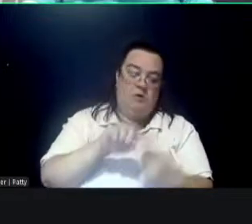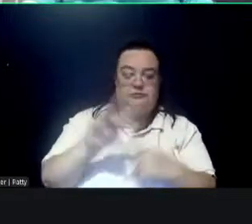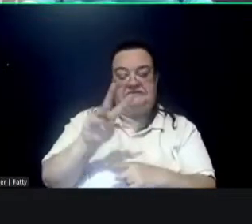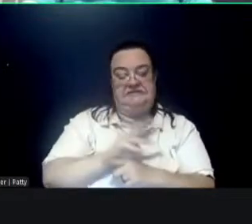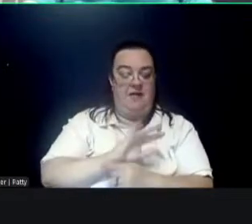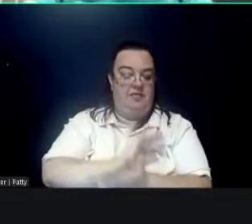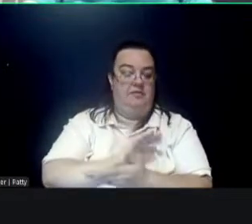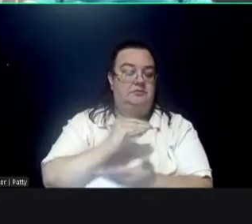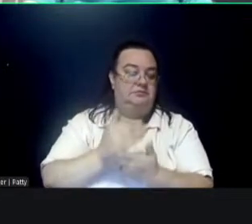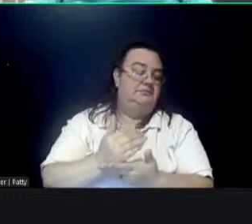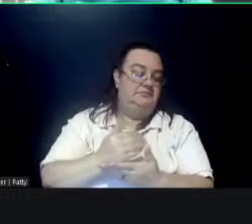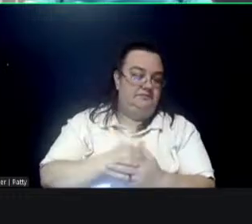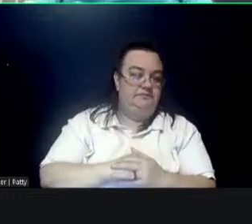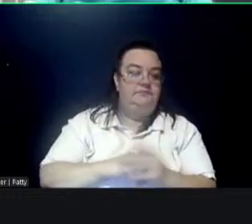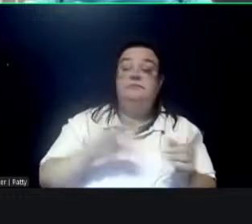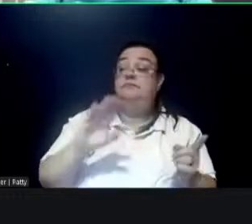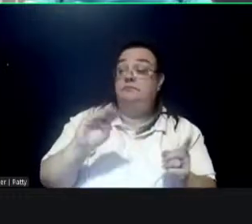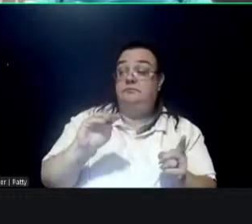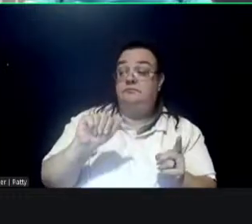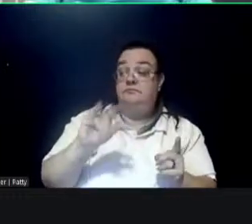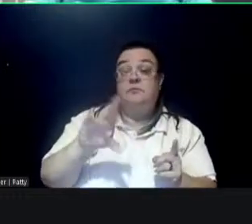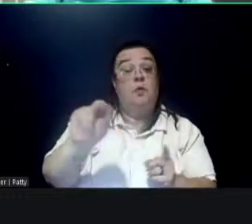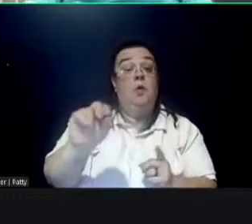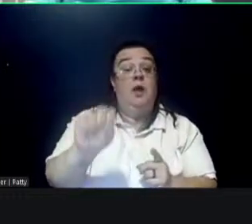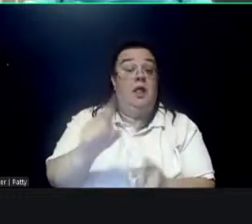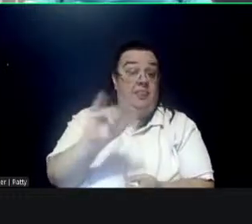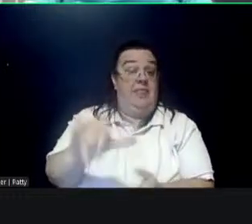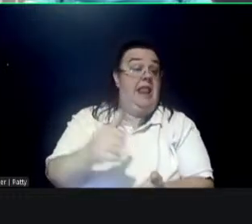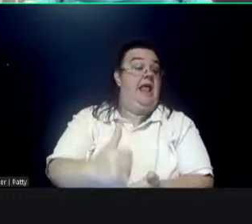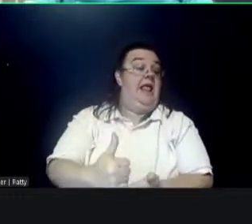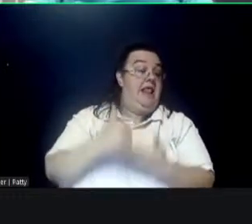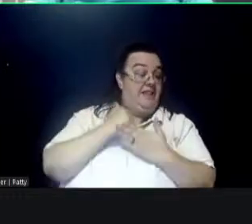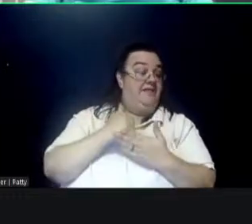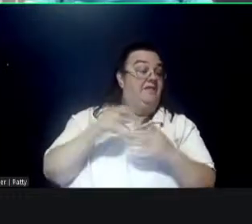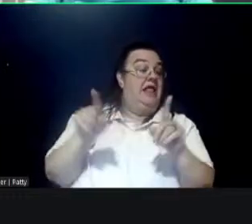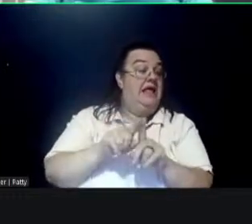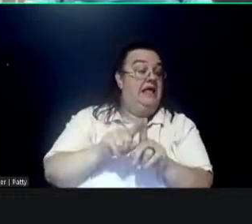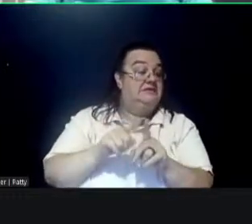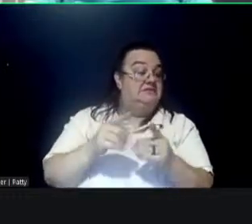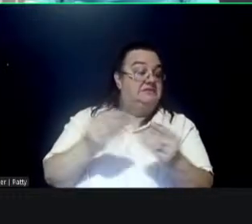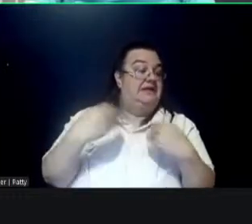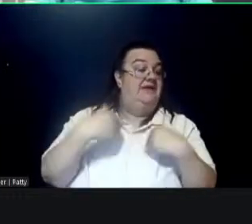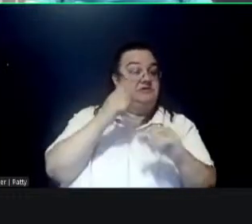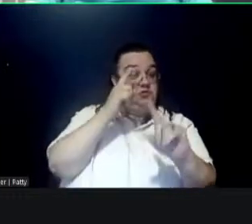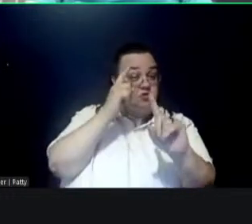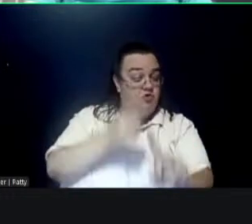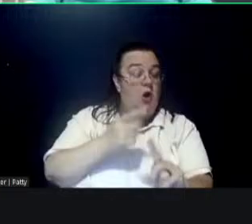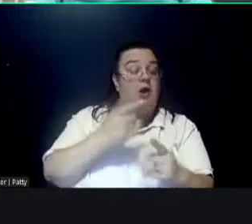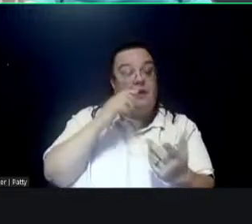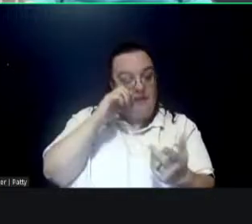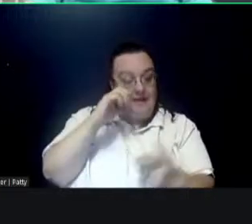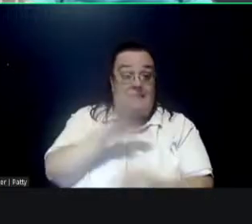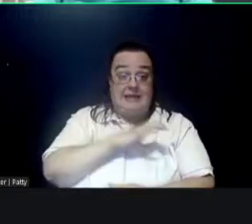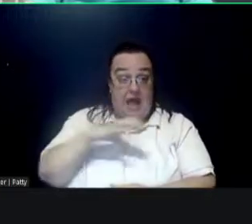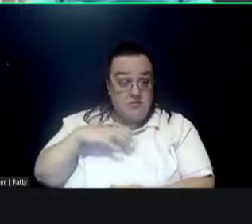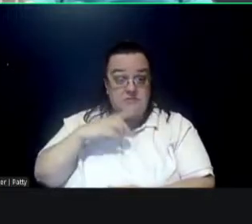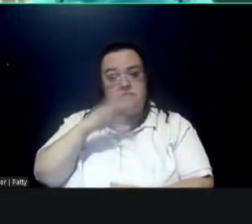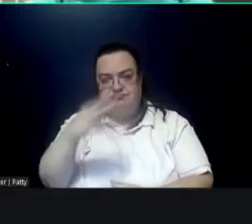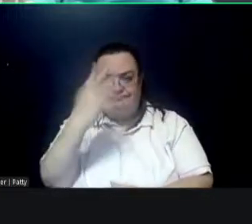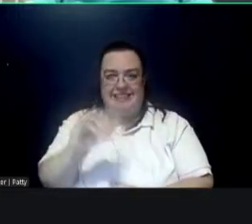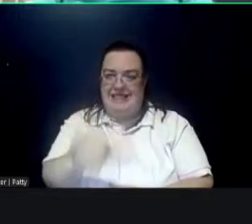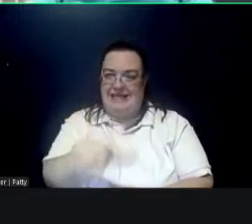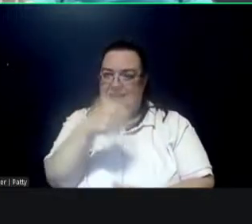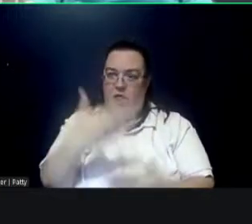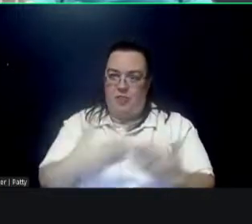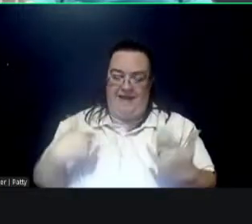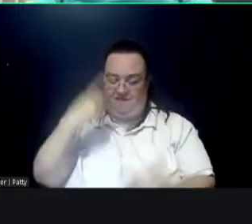Yeah, no, thank you for that. I mean, that's helpful. That's helpful as a target. Council, it's another thing to think about. I'm not